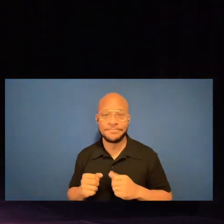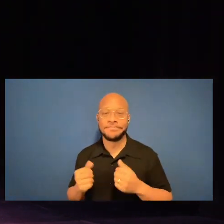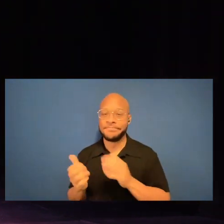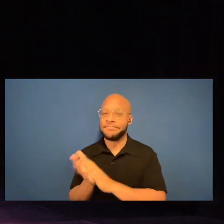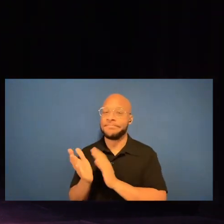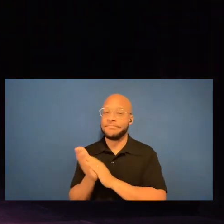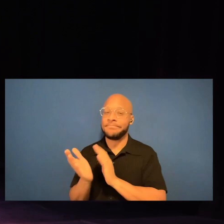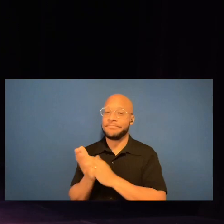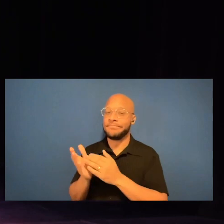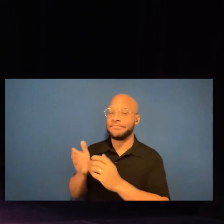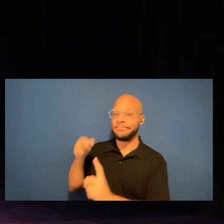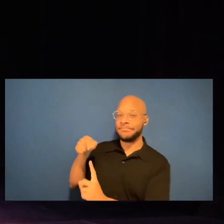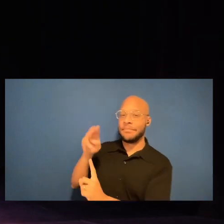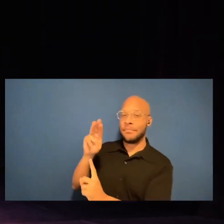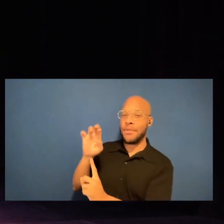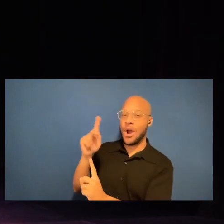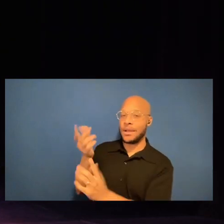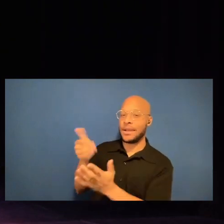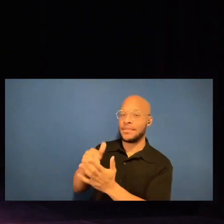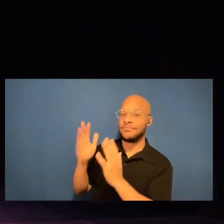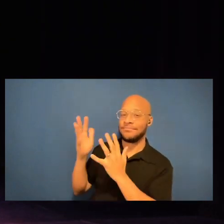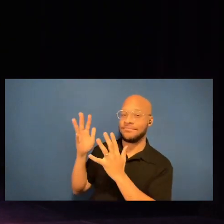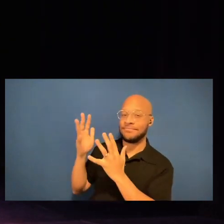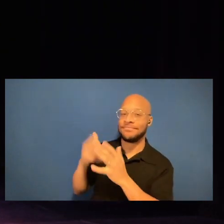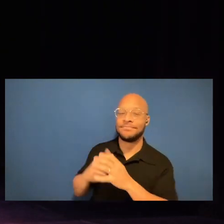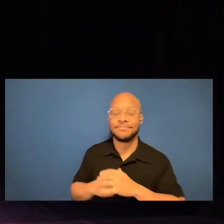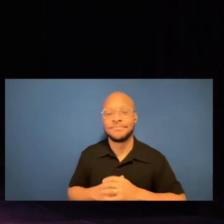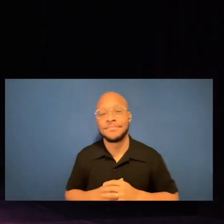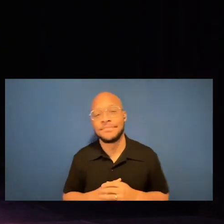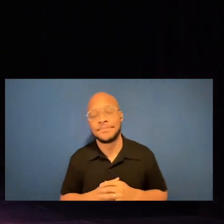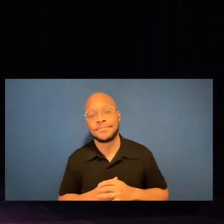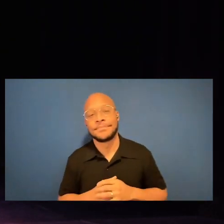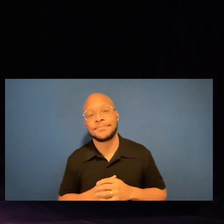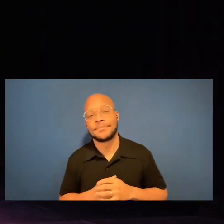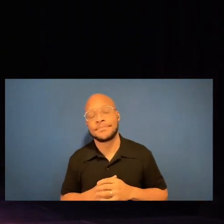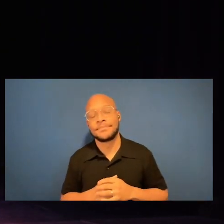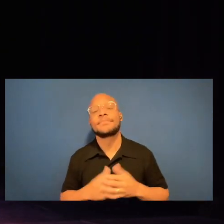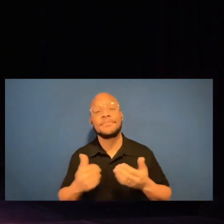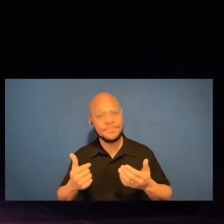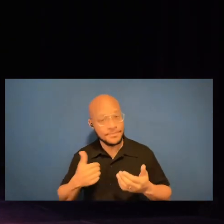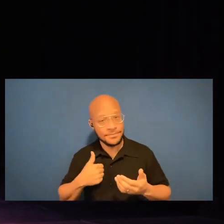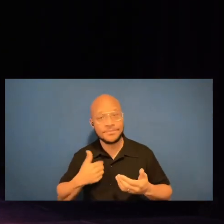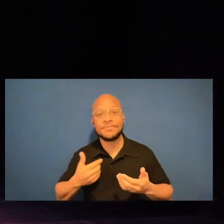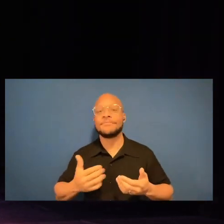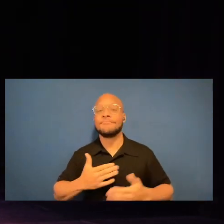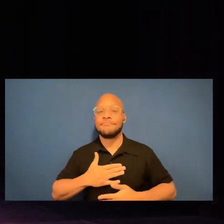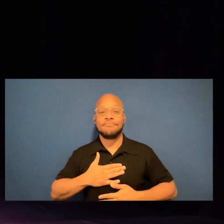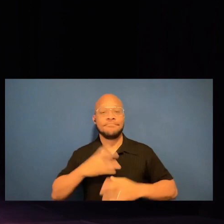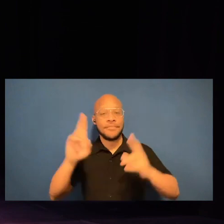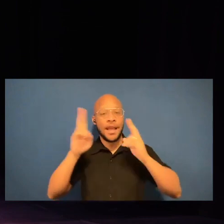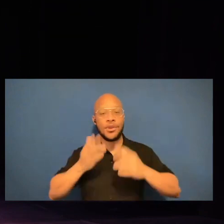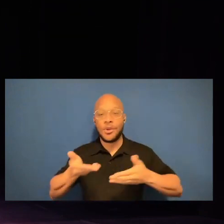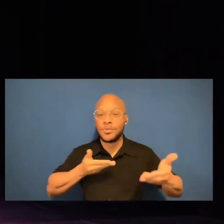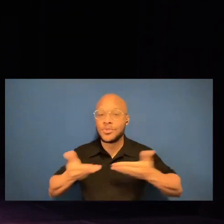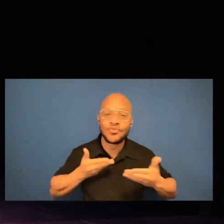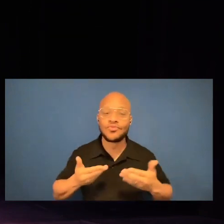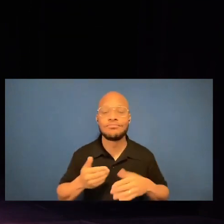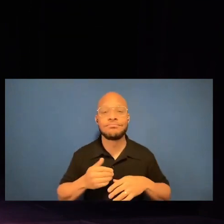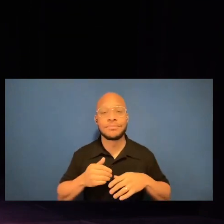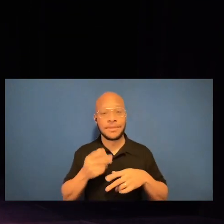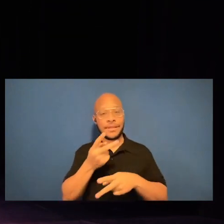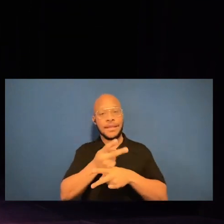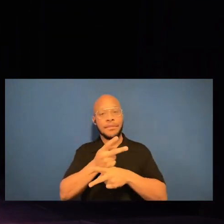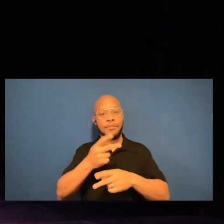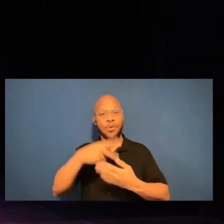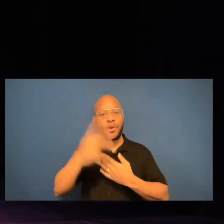Today, I have the pleasure to host this morning, keep things moving, be in community with artists and colleagues I admire as they deliver